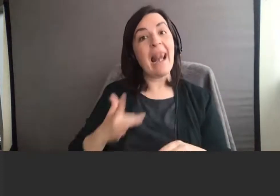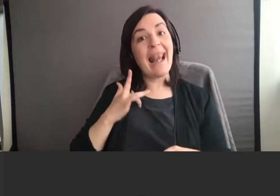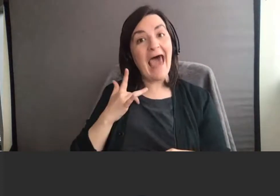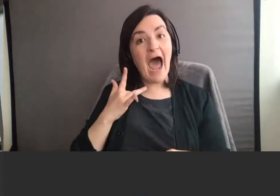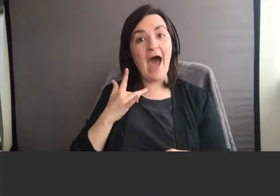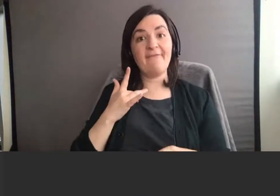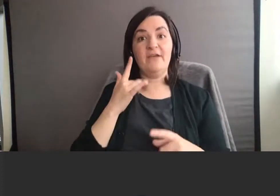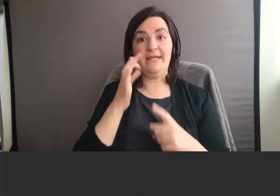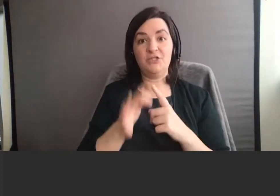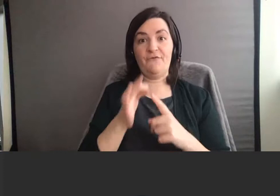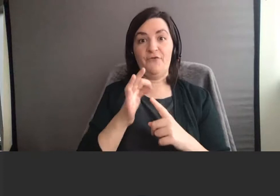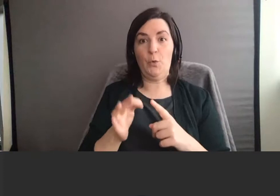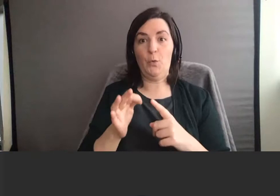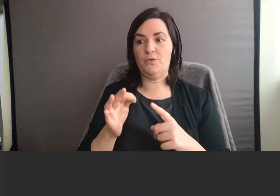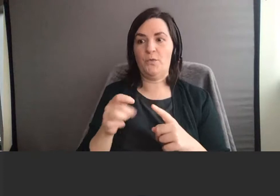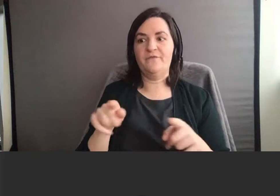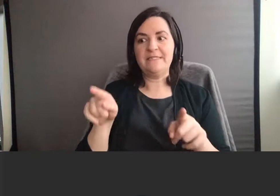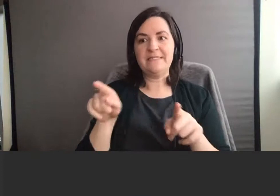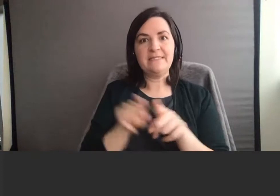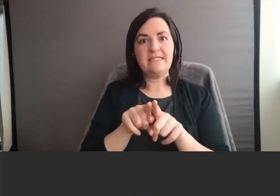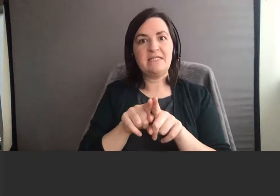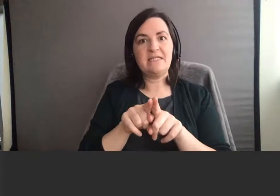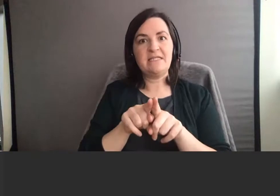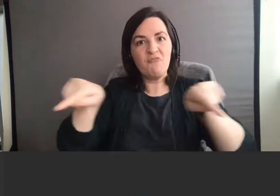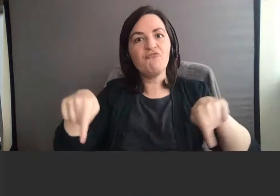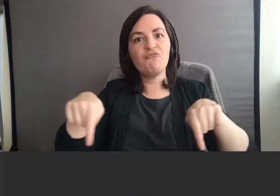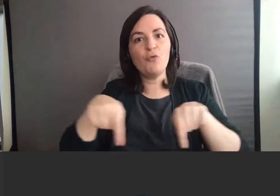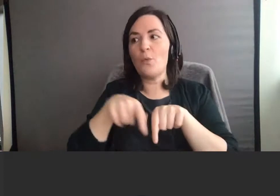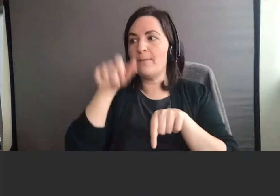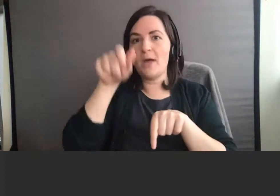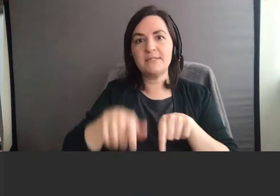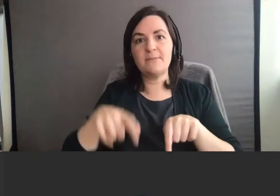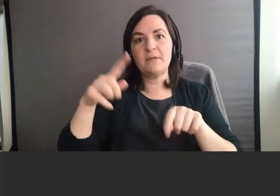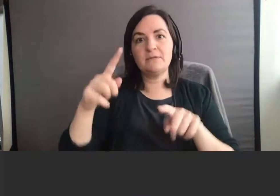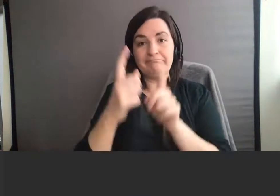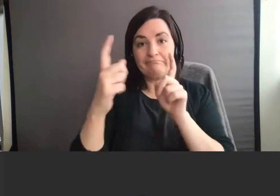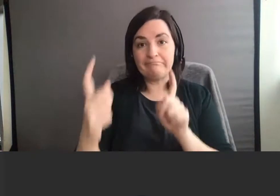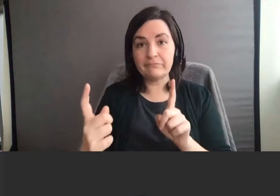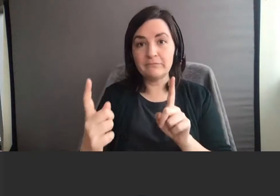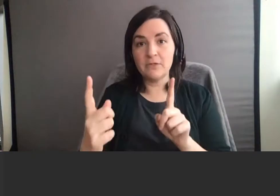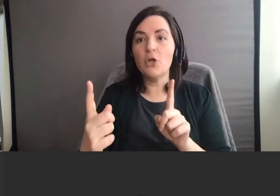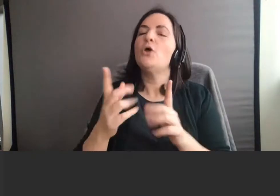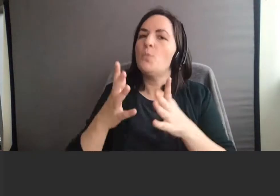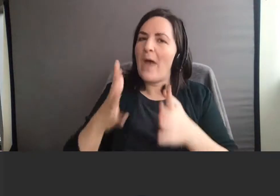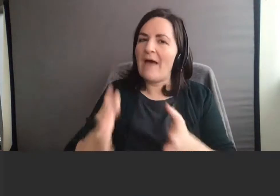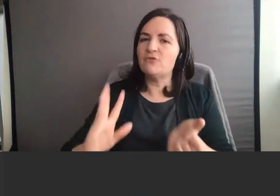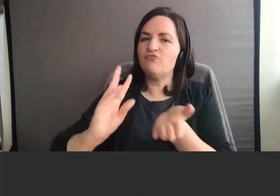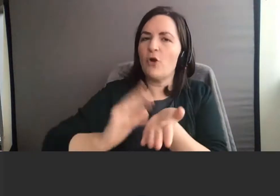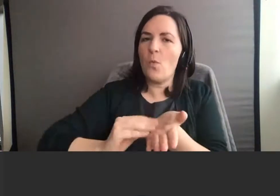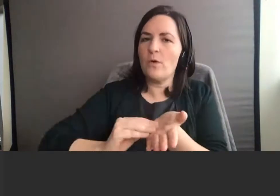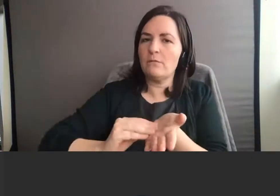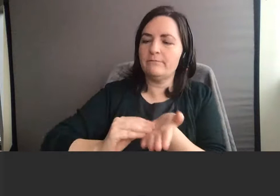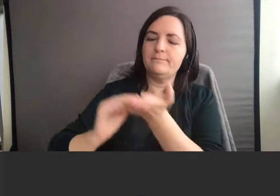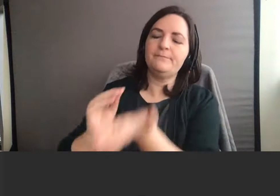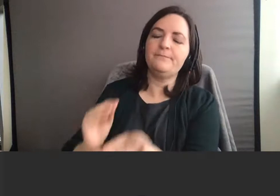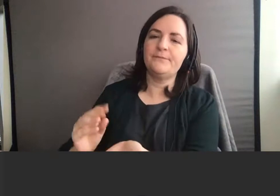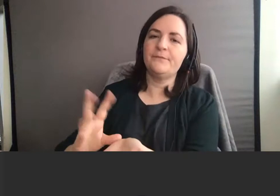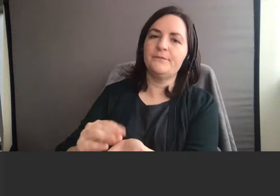in the same space with the participant, you're going to have to record that